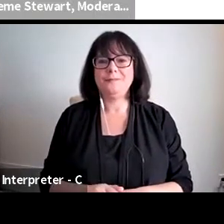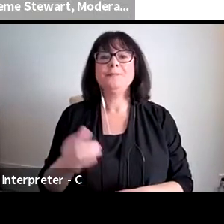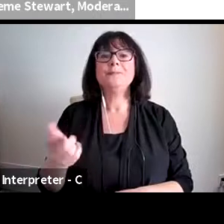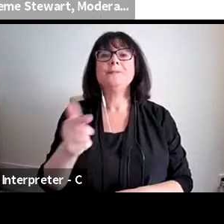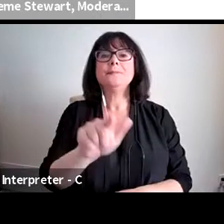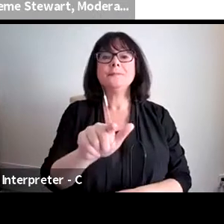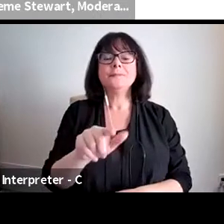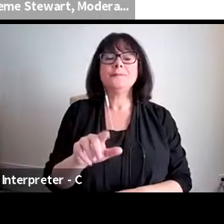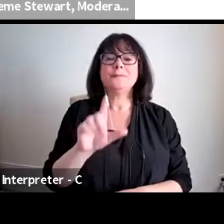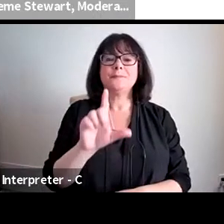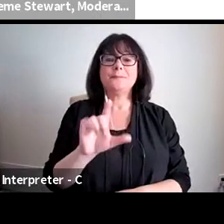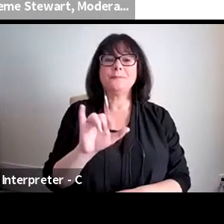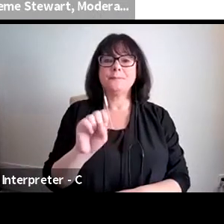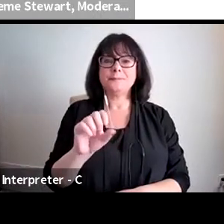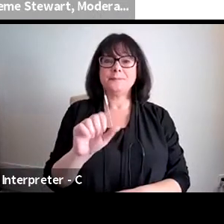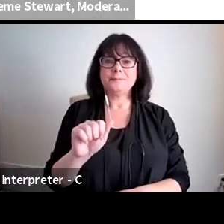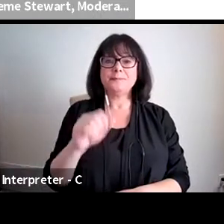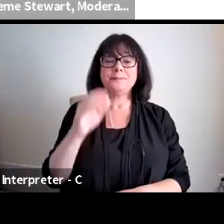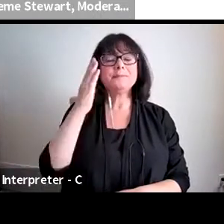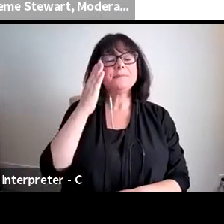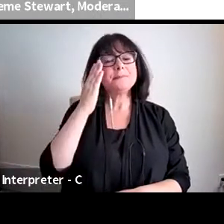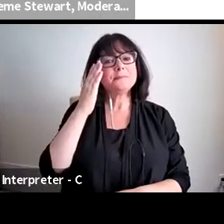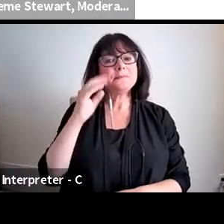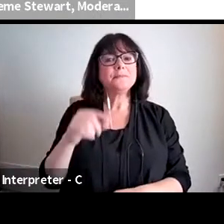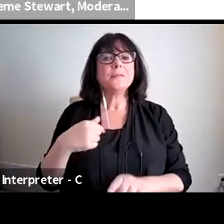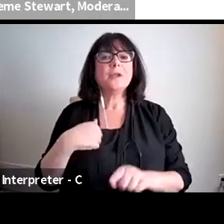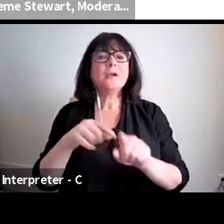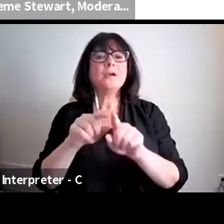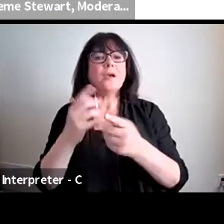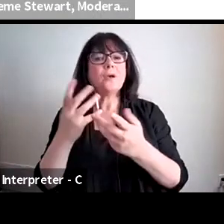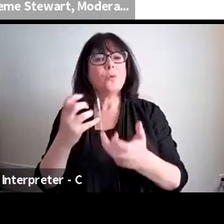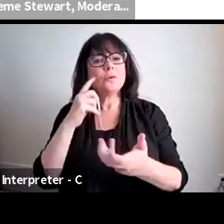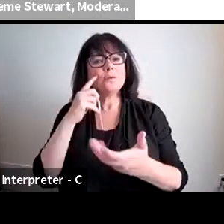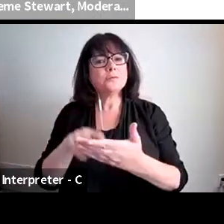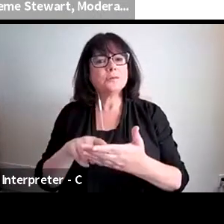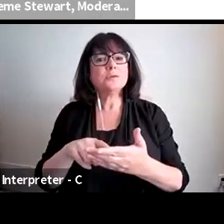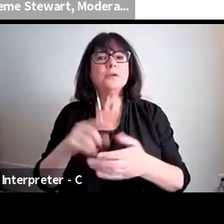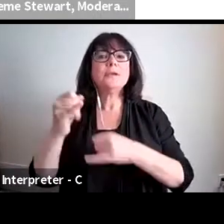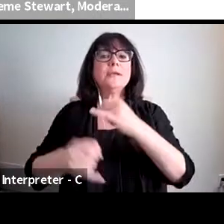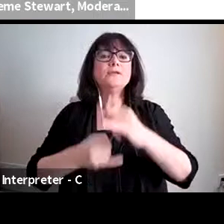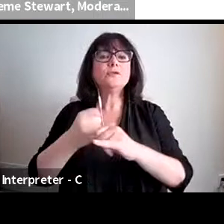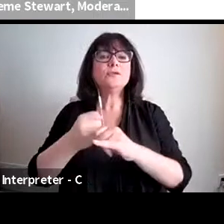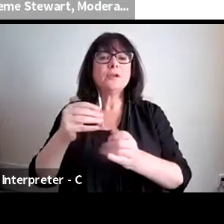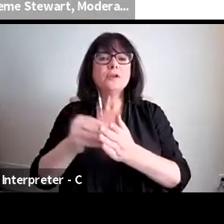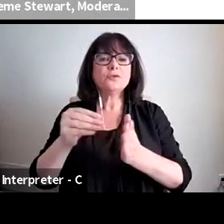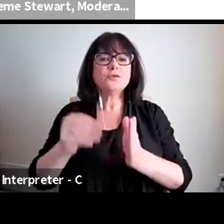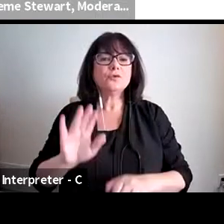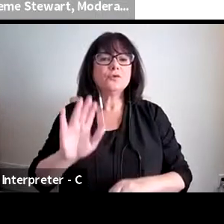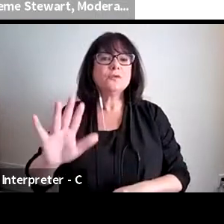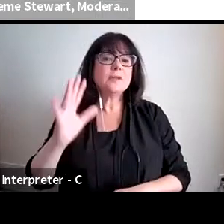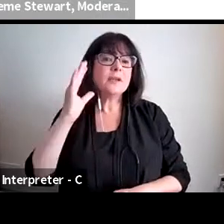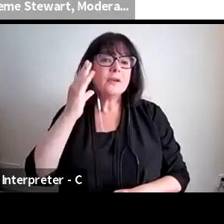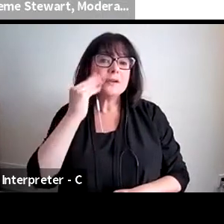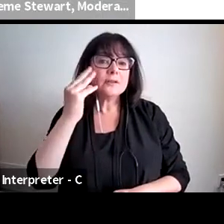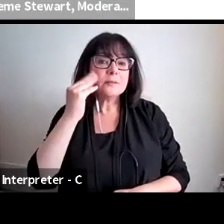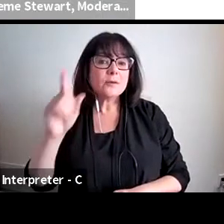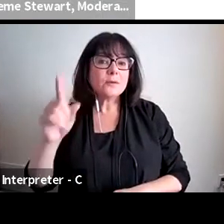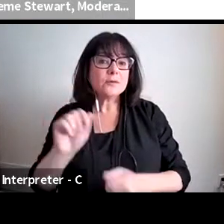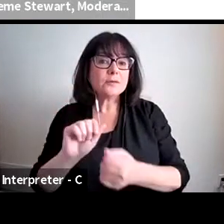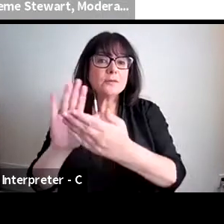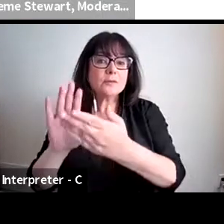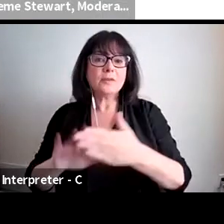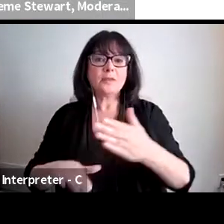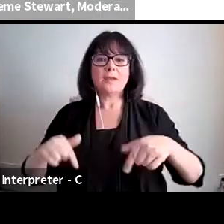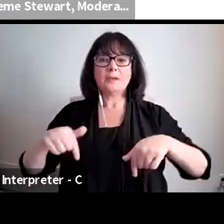Thanks. I just wanted to acknowledge that the situation of international students is quite different than domestic students in terms of their tuition.